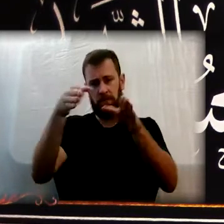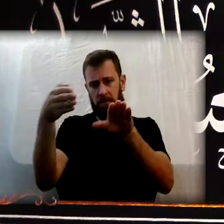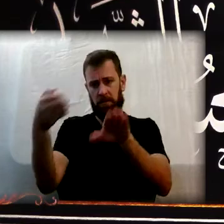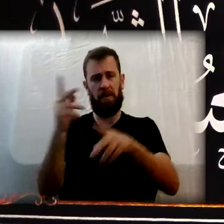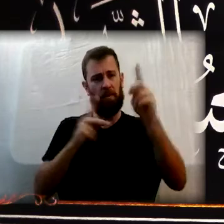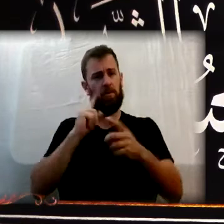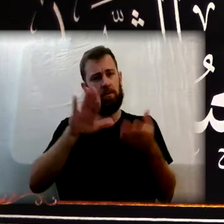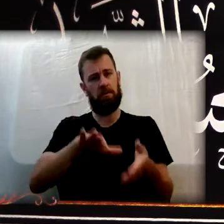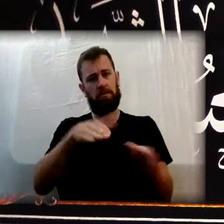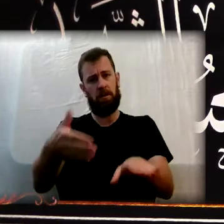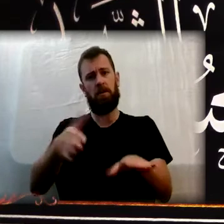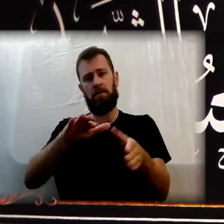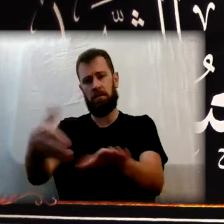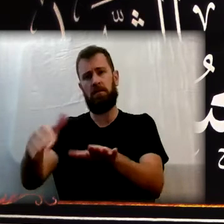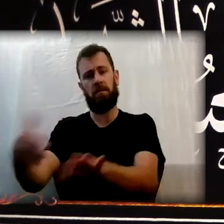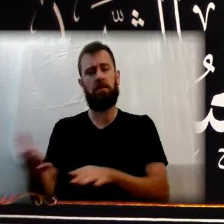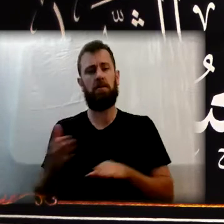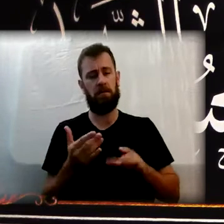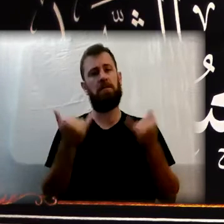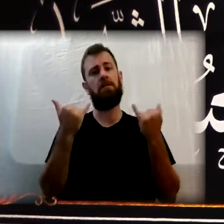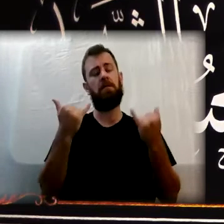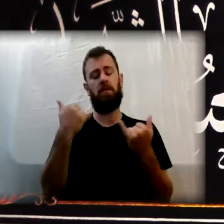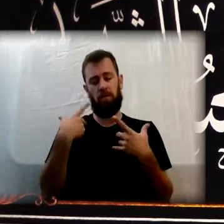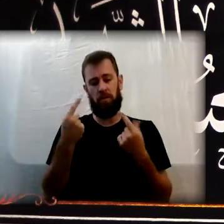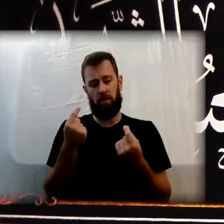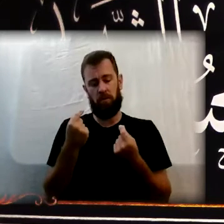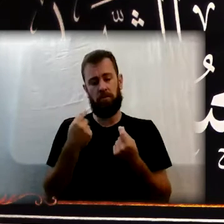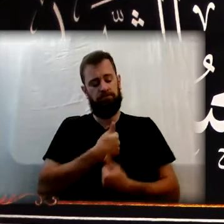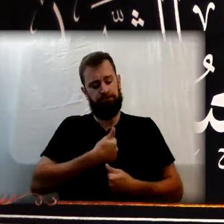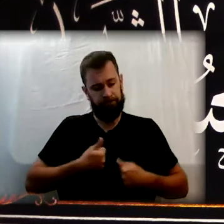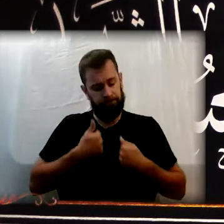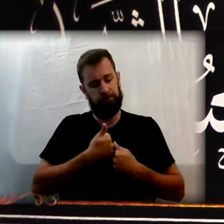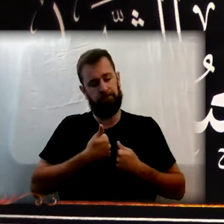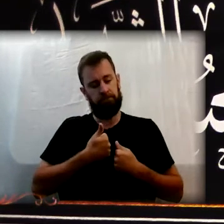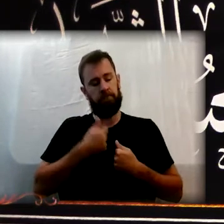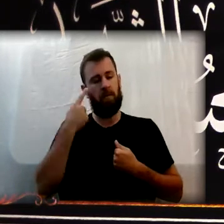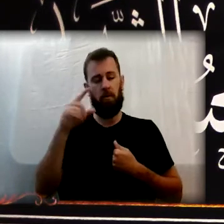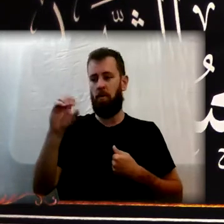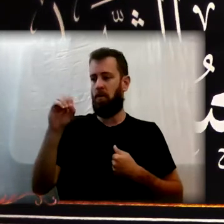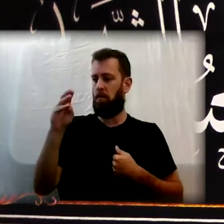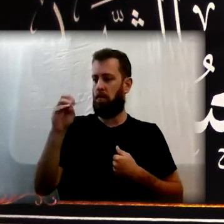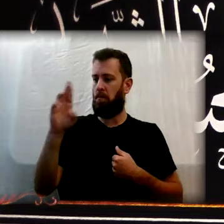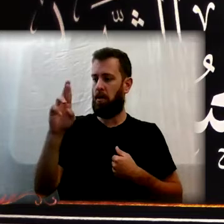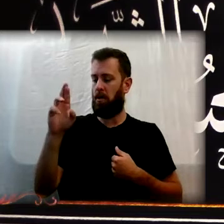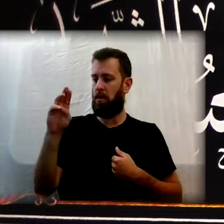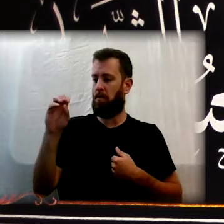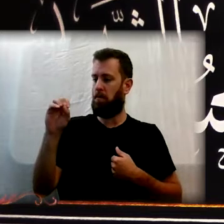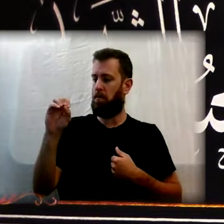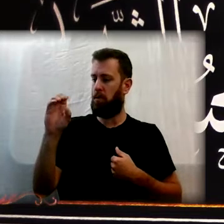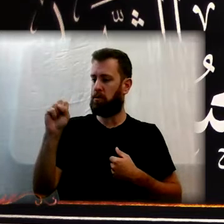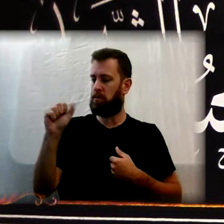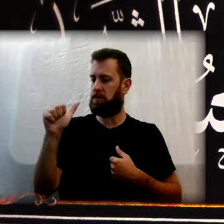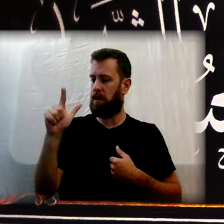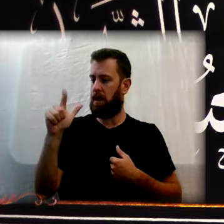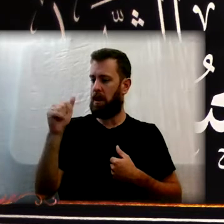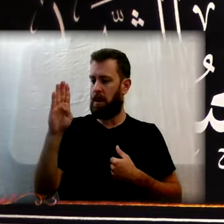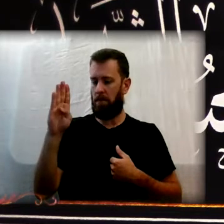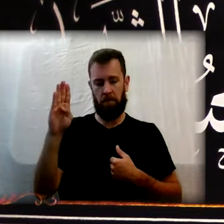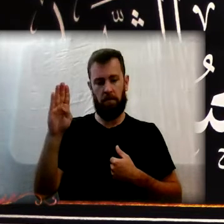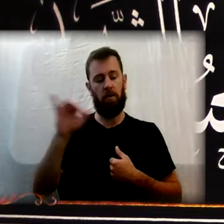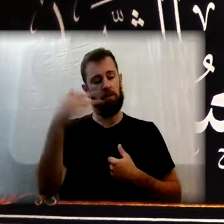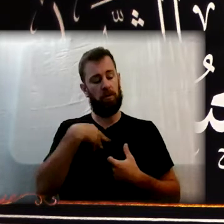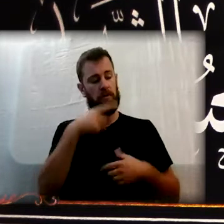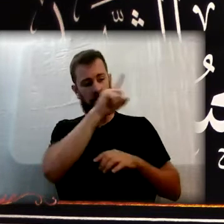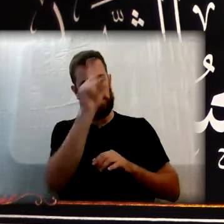martyrs of Karbala. Now it is time to give condolences to Ummul Masaib. One scholar said that